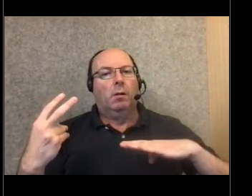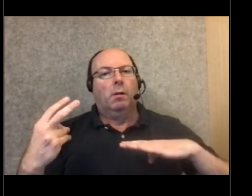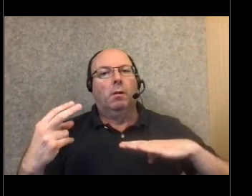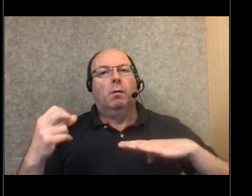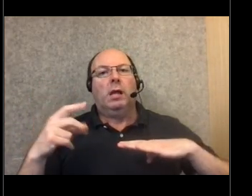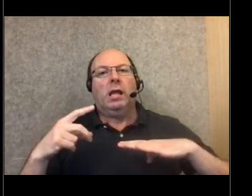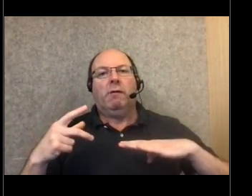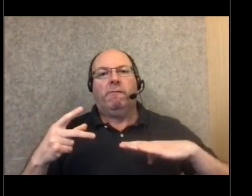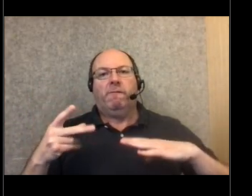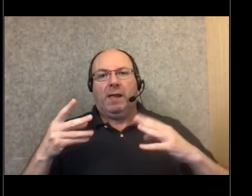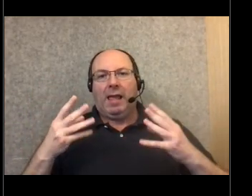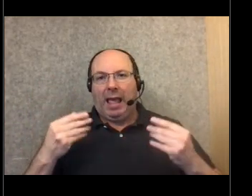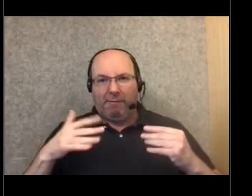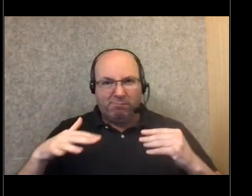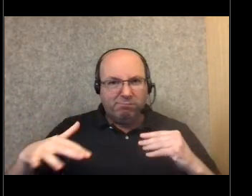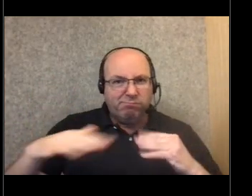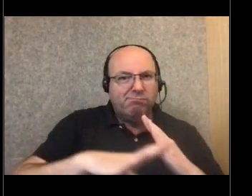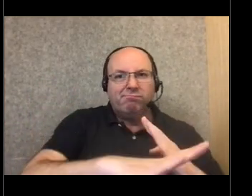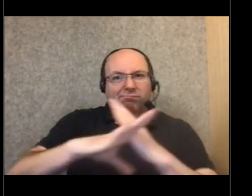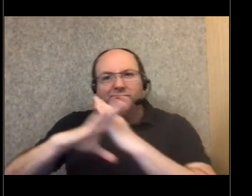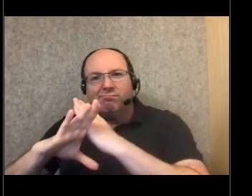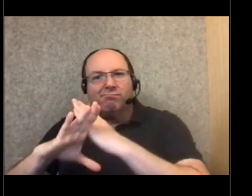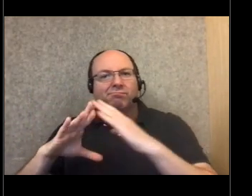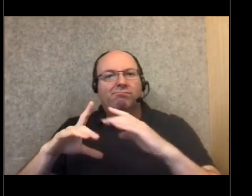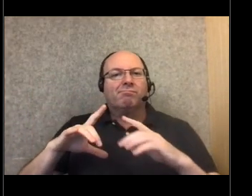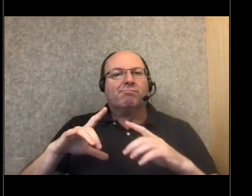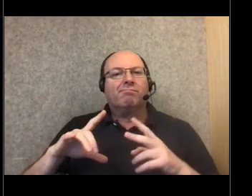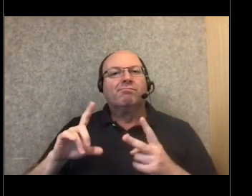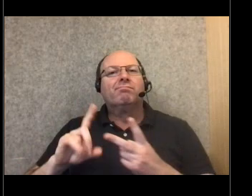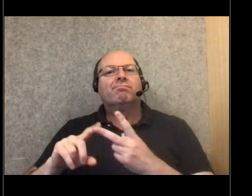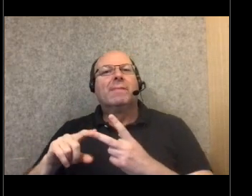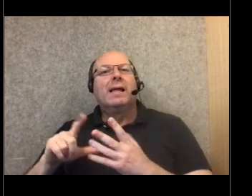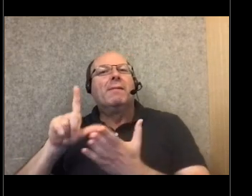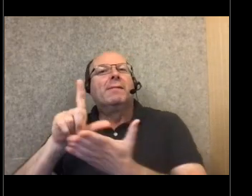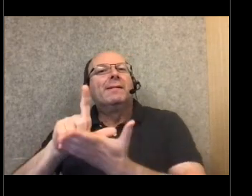man-made, and if there are legal restrictions.